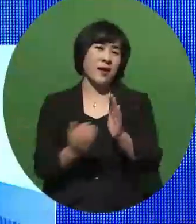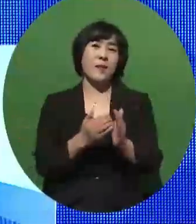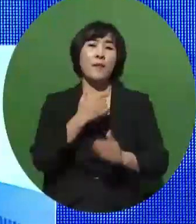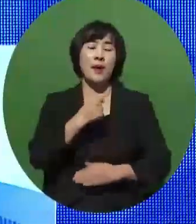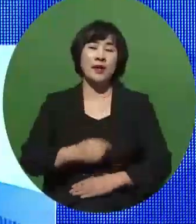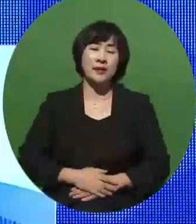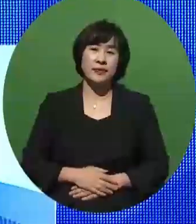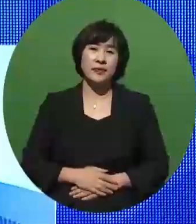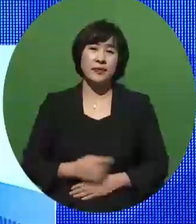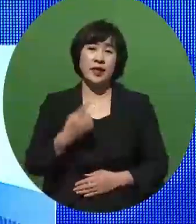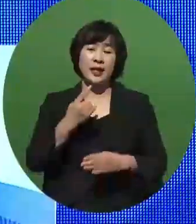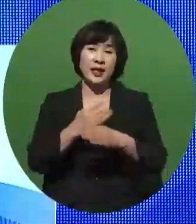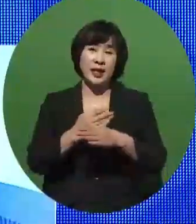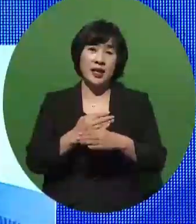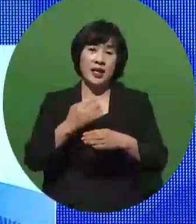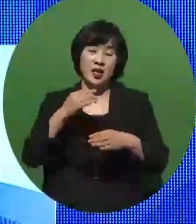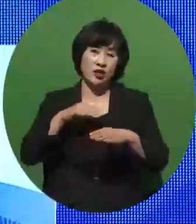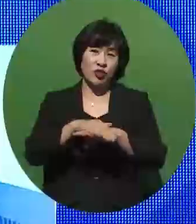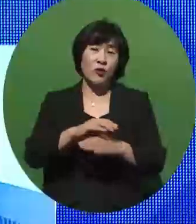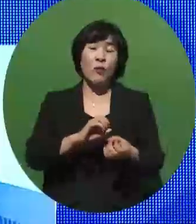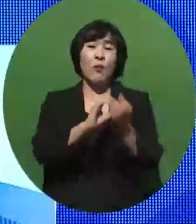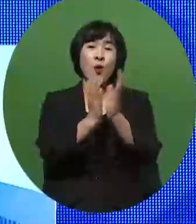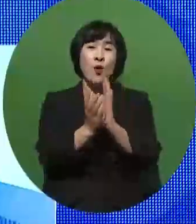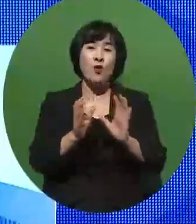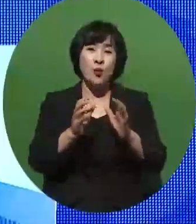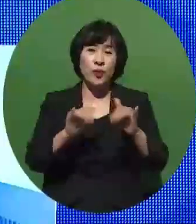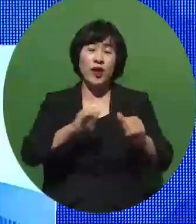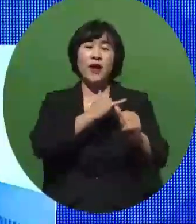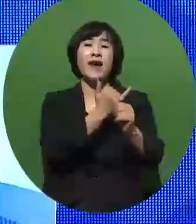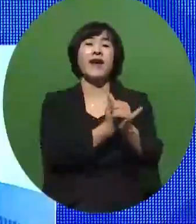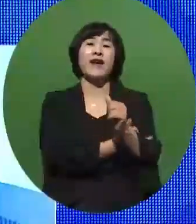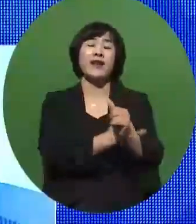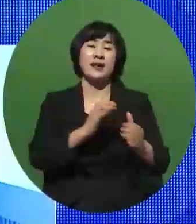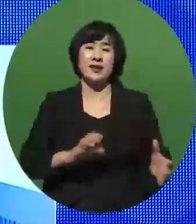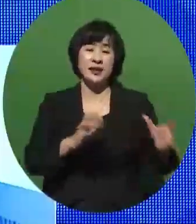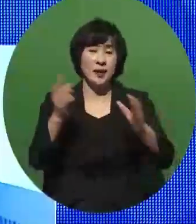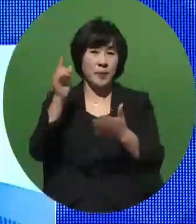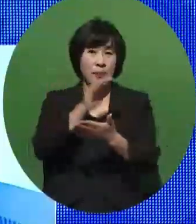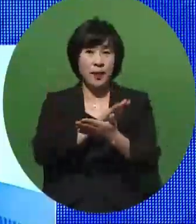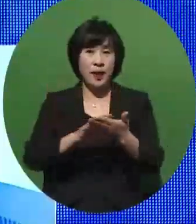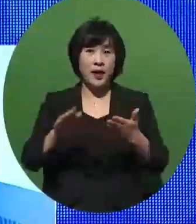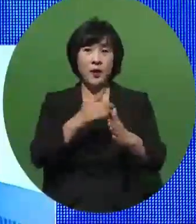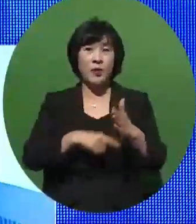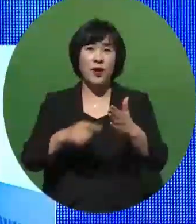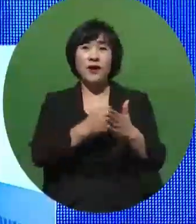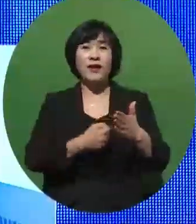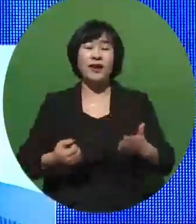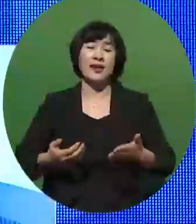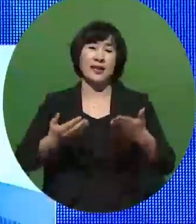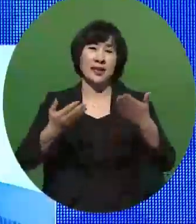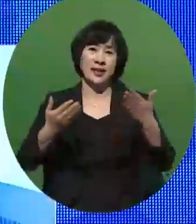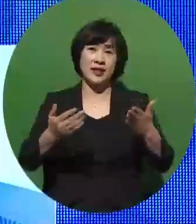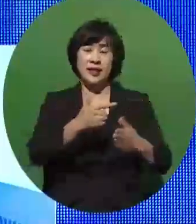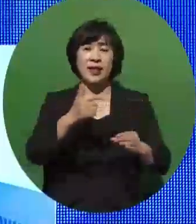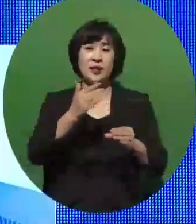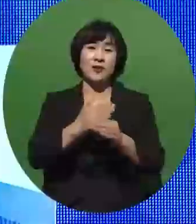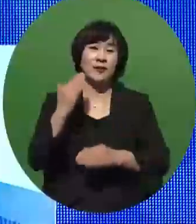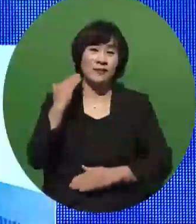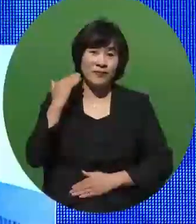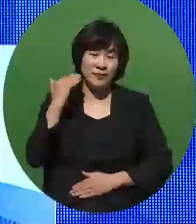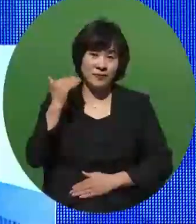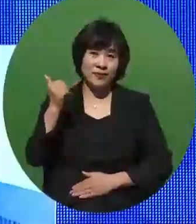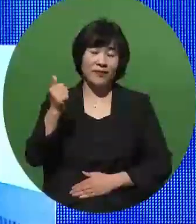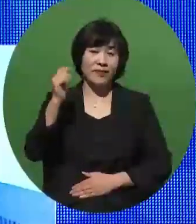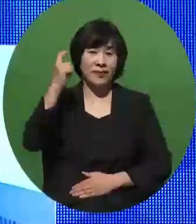work collaboratively toward global peace. As we gather on this significant occasion to commemorate the spirit of Kim Dae-jung,